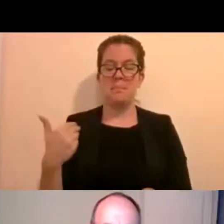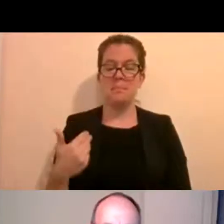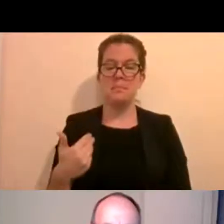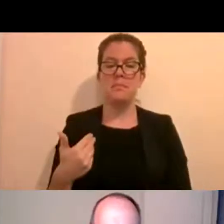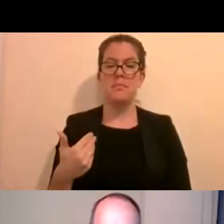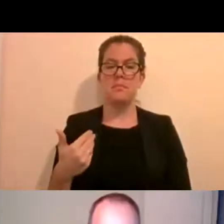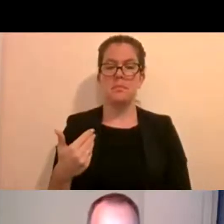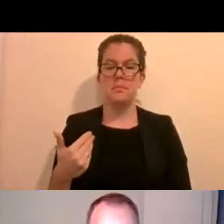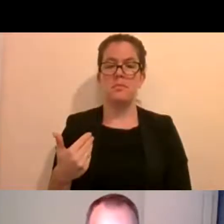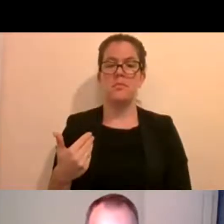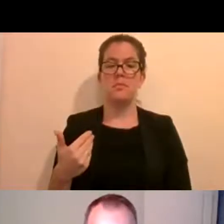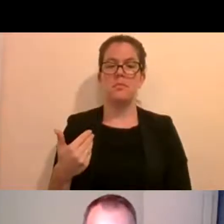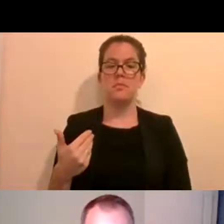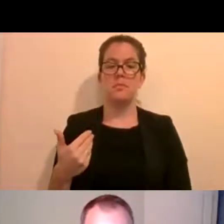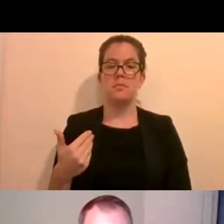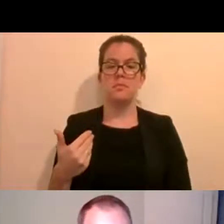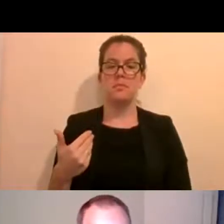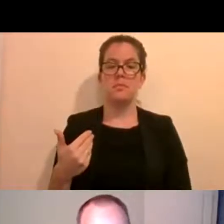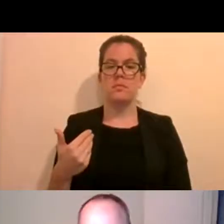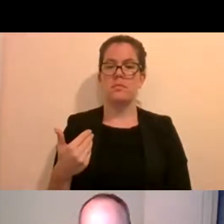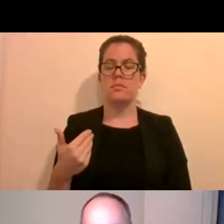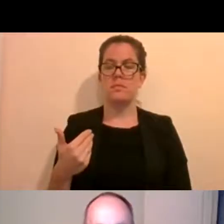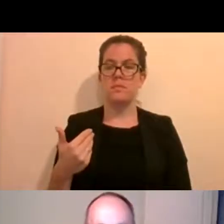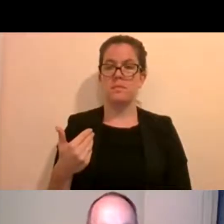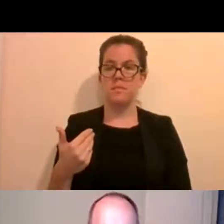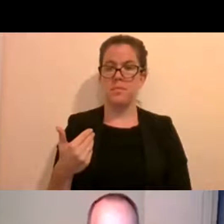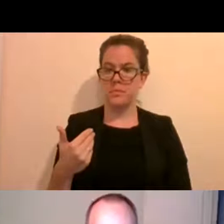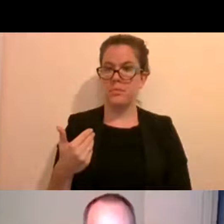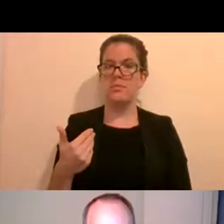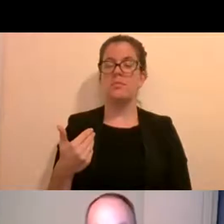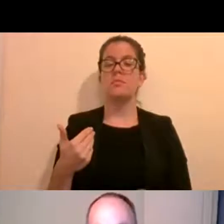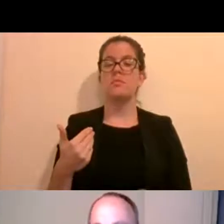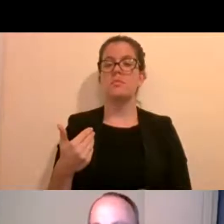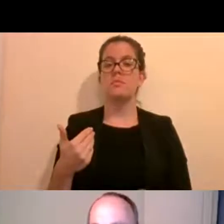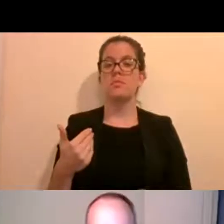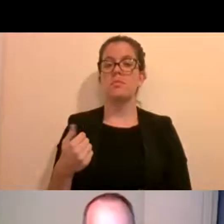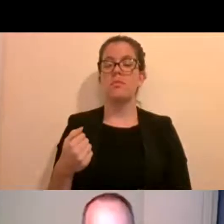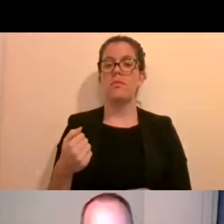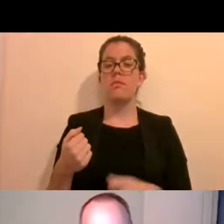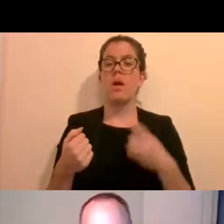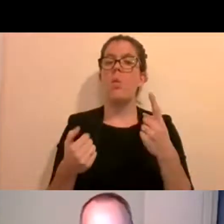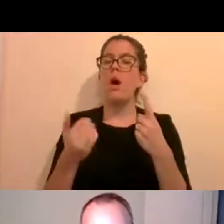During that Deaf President Now, one of the leaders, there were 4 leaders that are called the famous